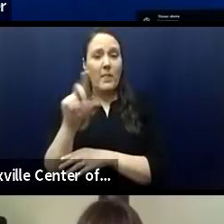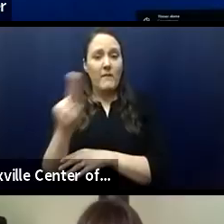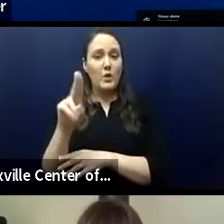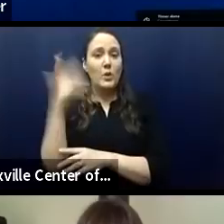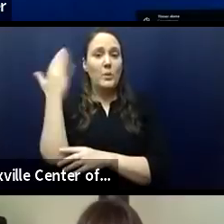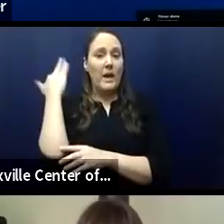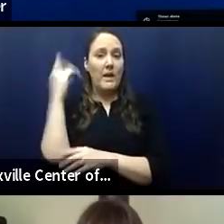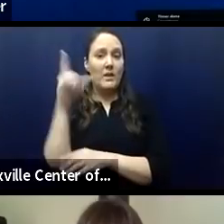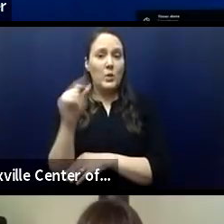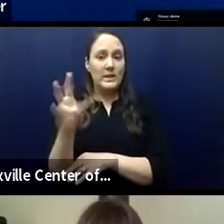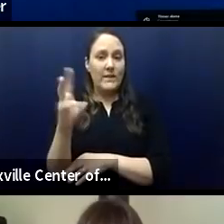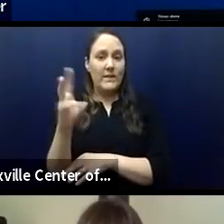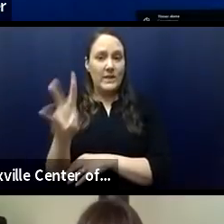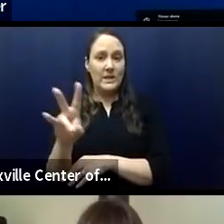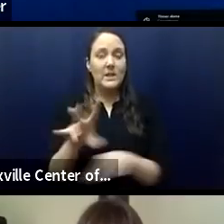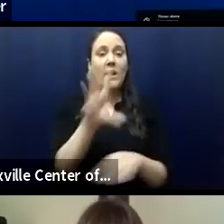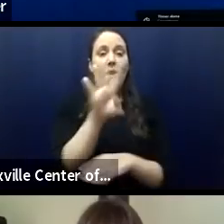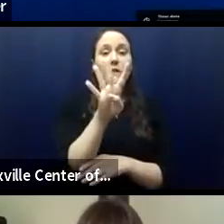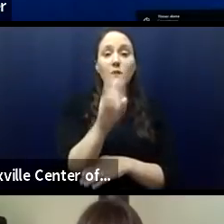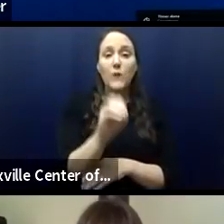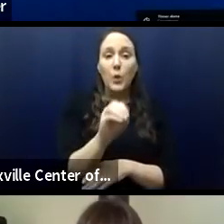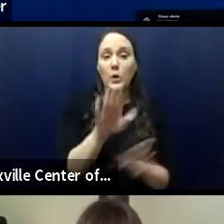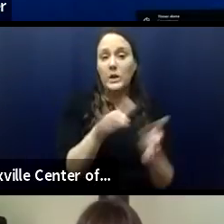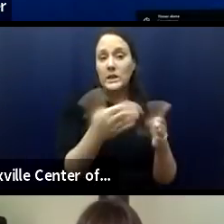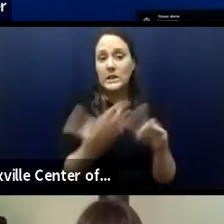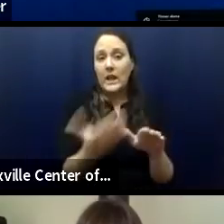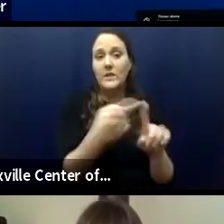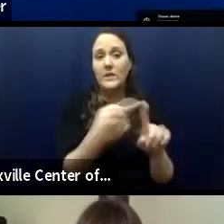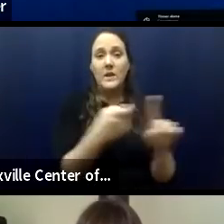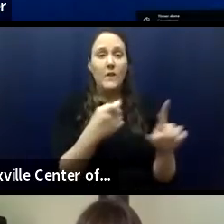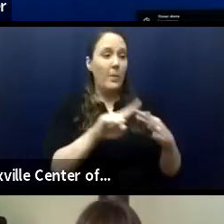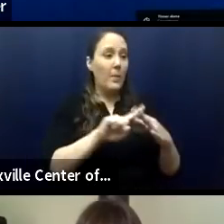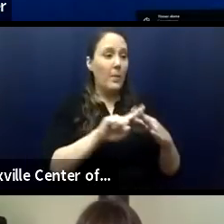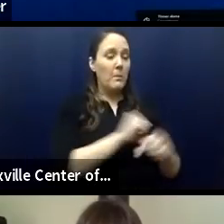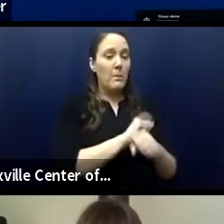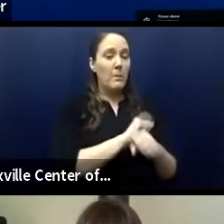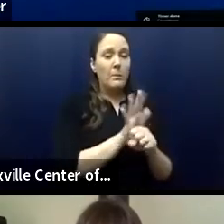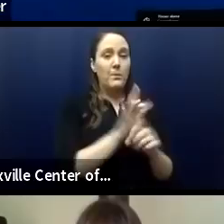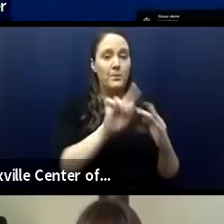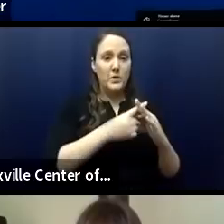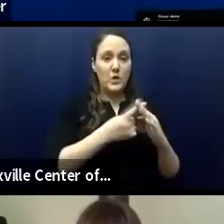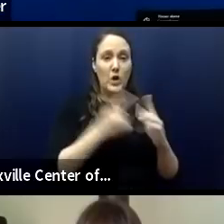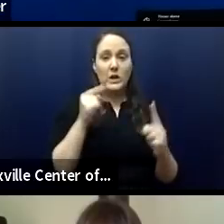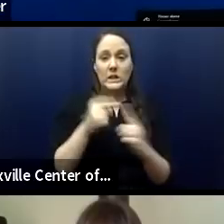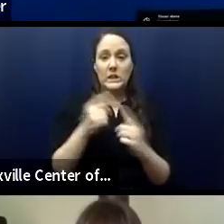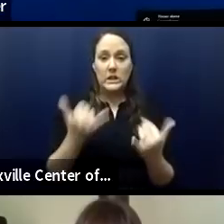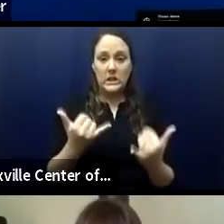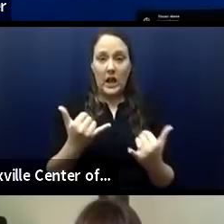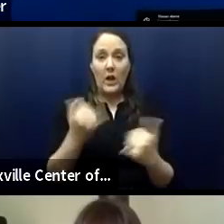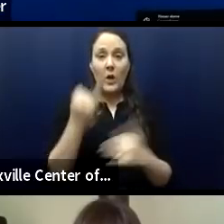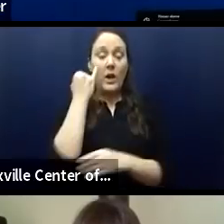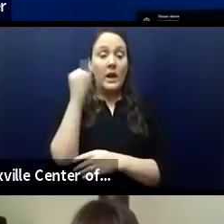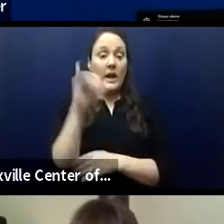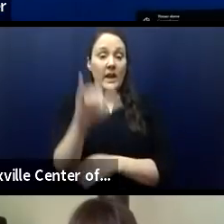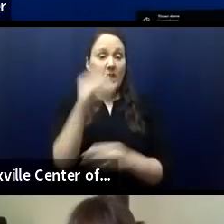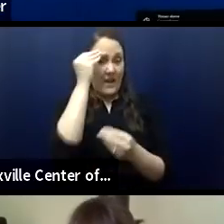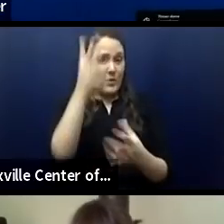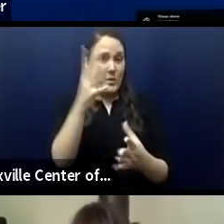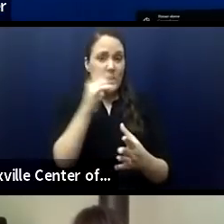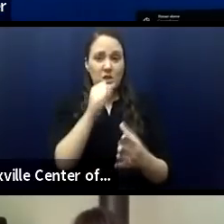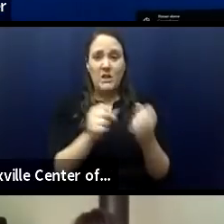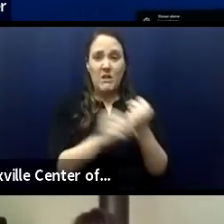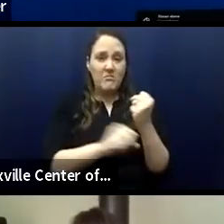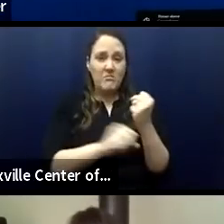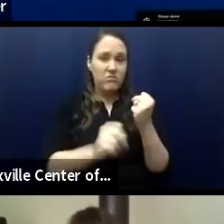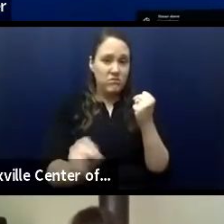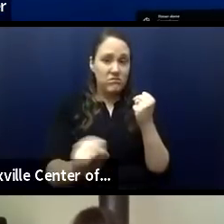has been 40 deaths from the moment the COVID started until right now. Even if that data was not inflated or manipulated, a